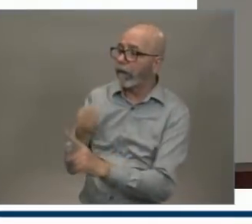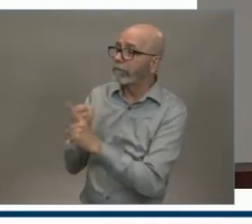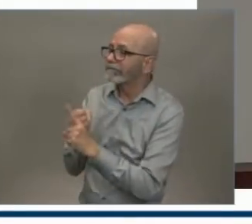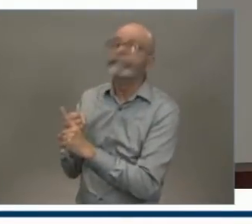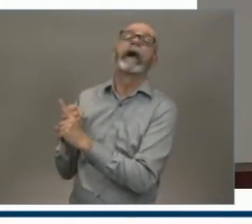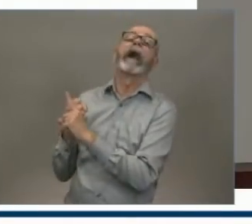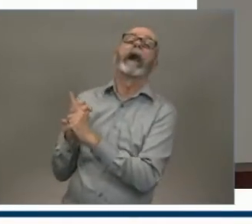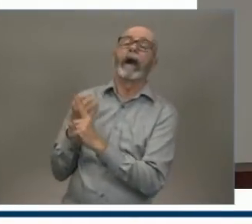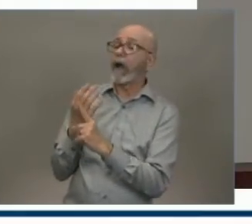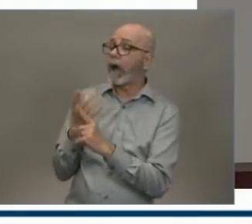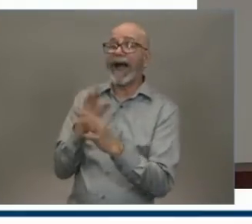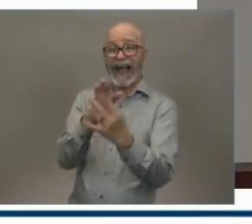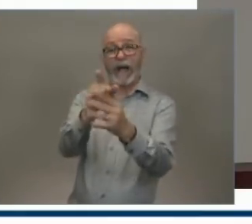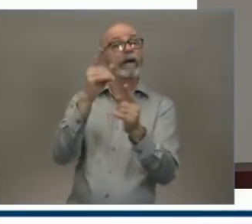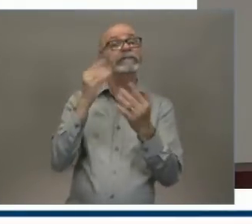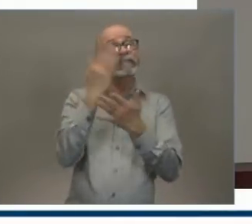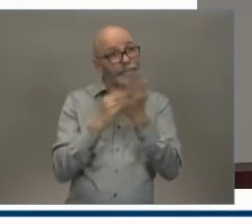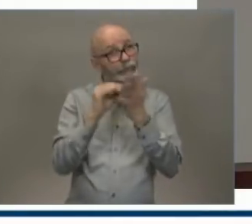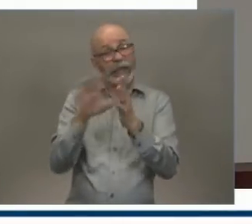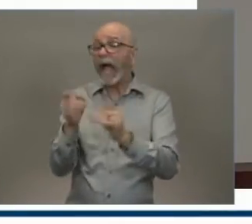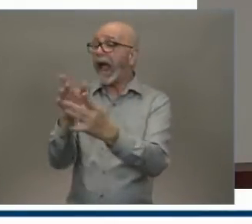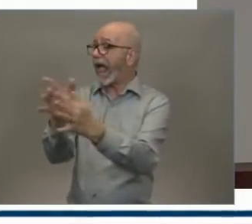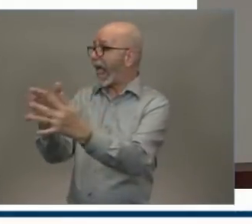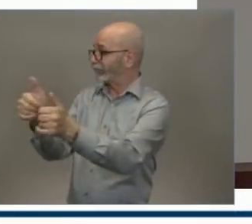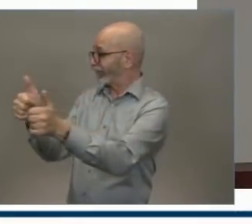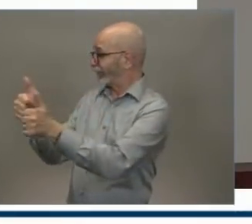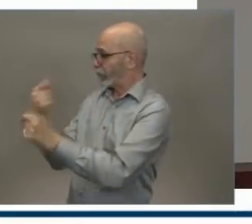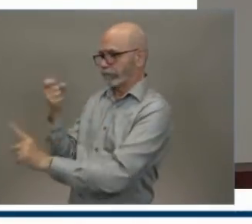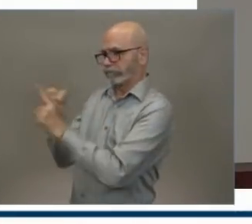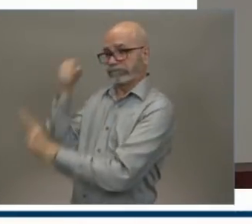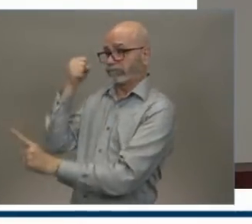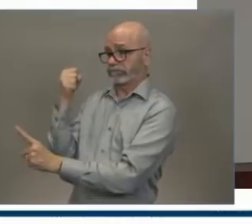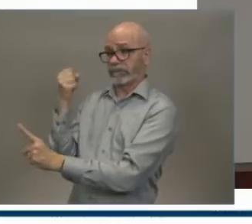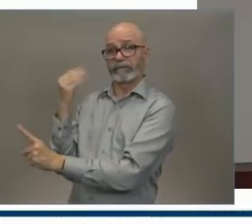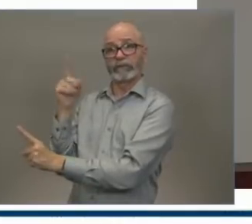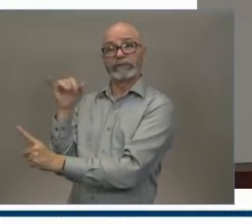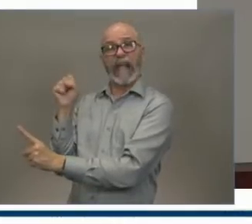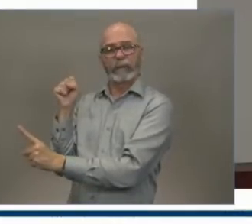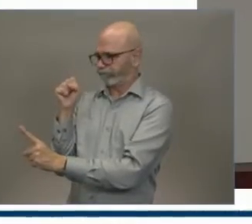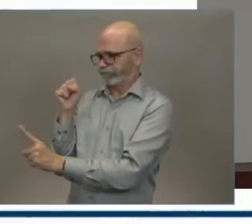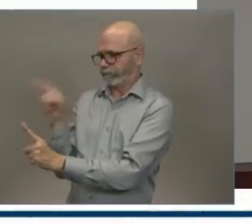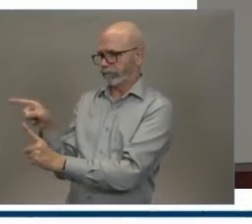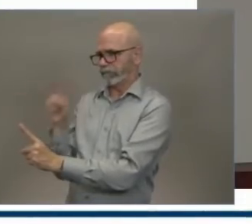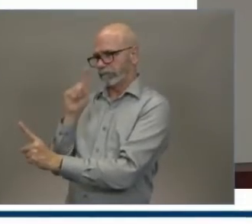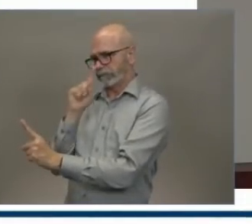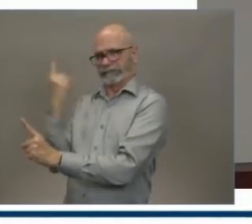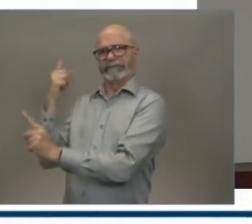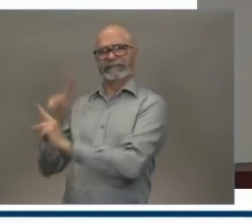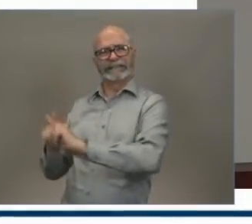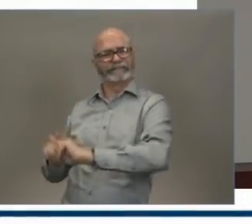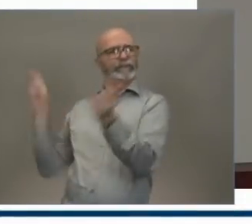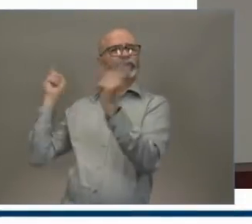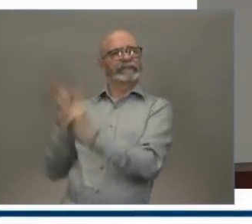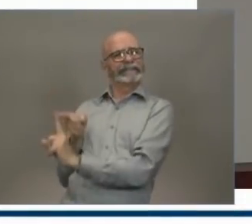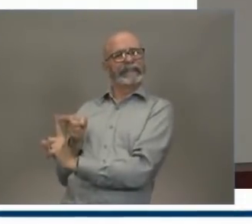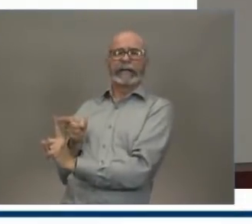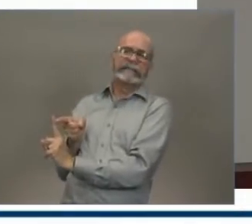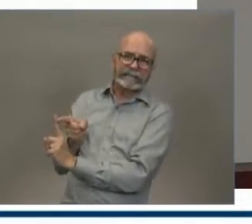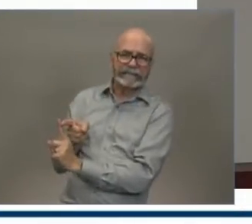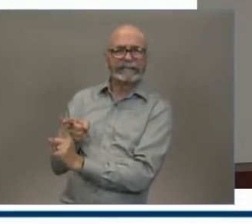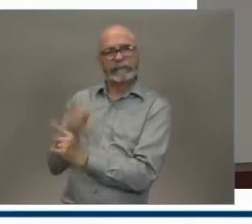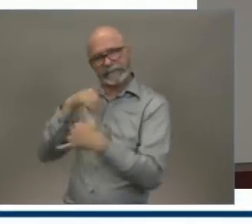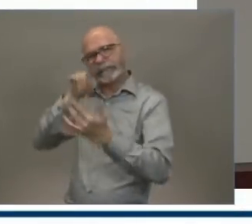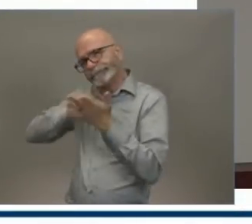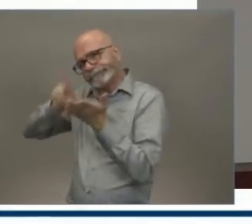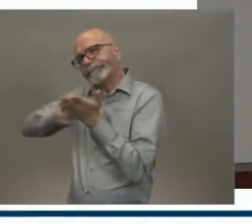quarantine, but simply because of the dynamics of their specific infection, there were some other people exposed on a campus.